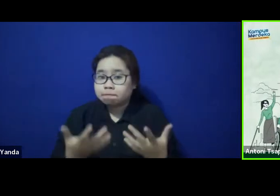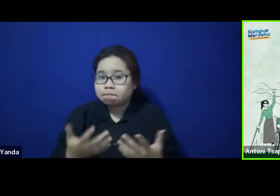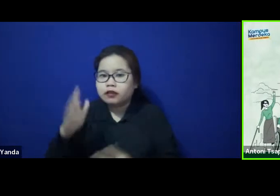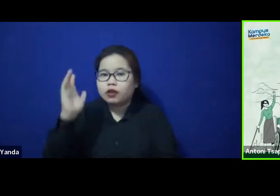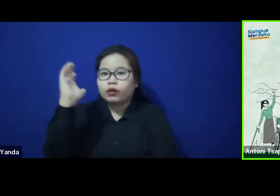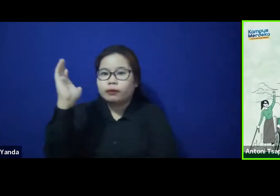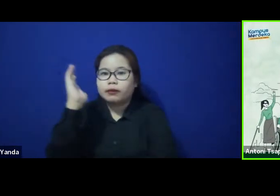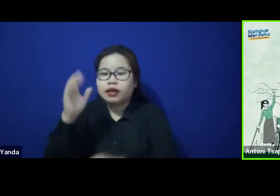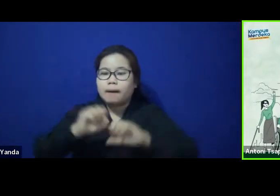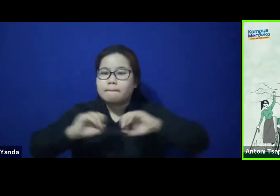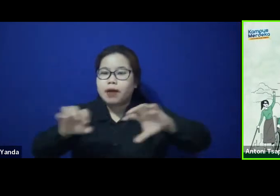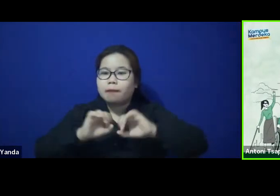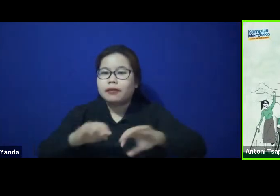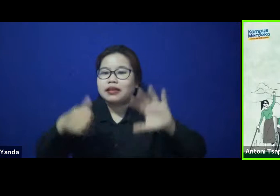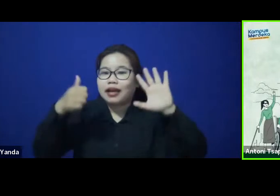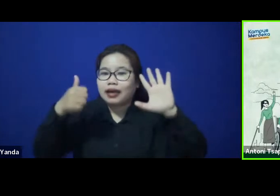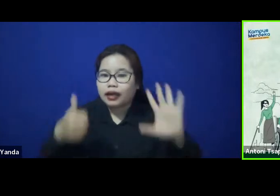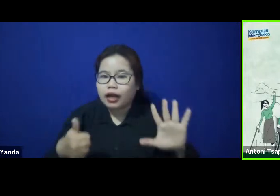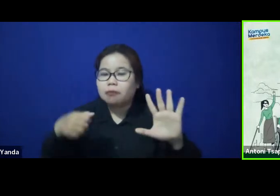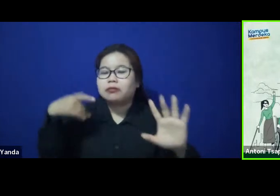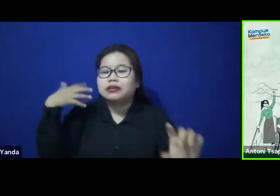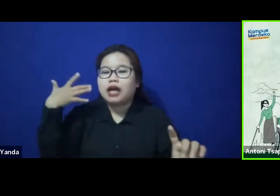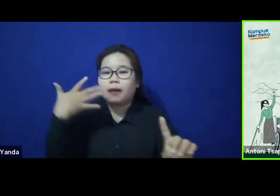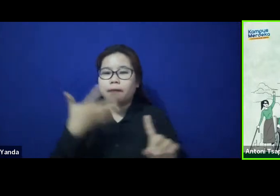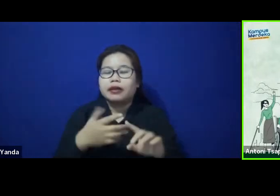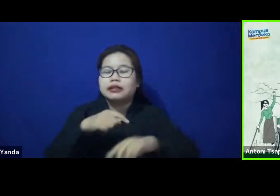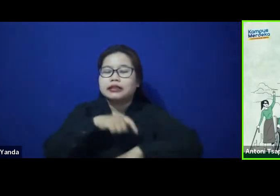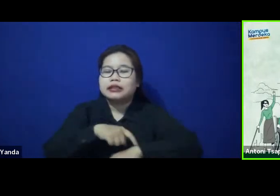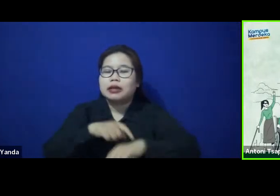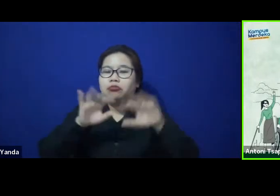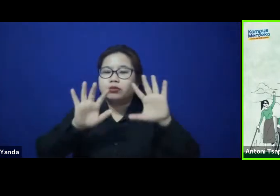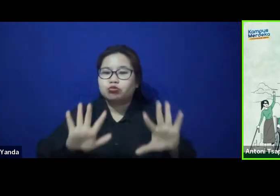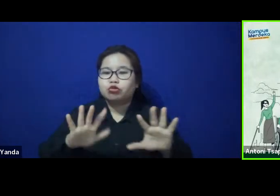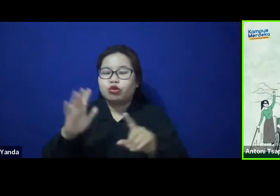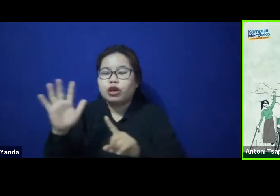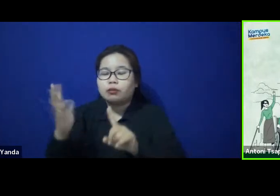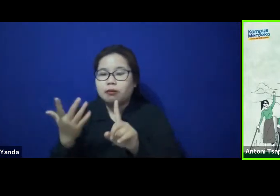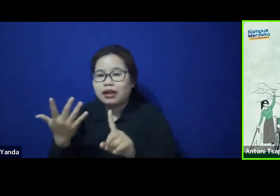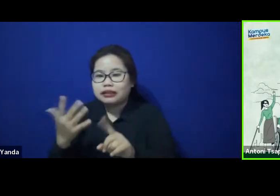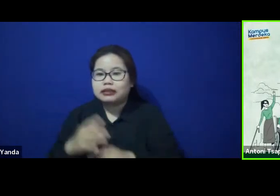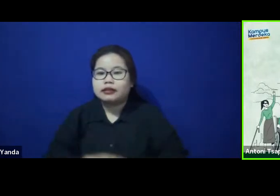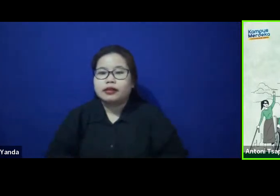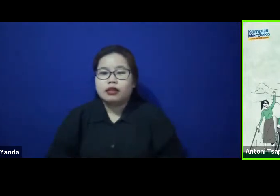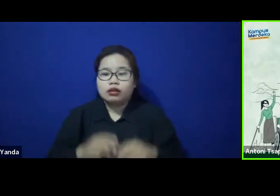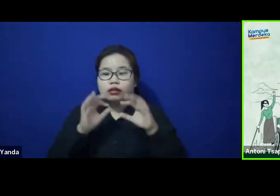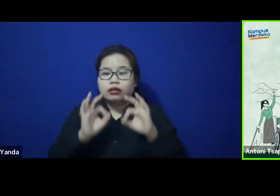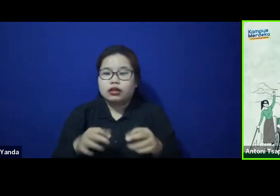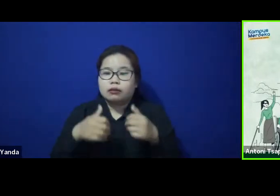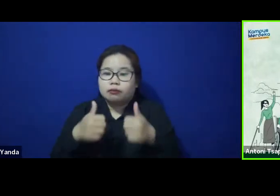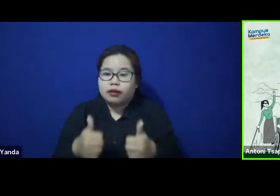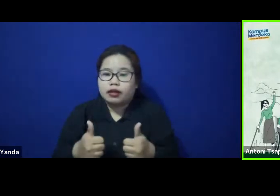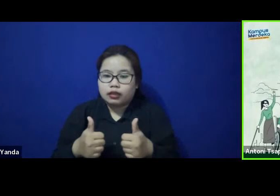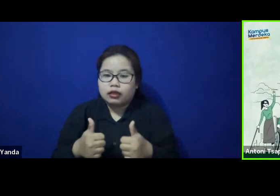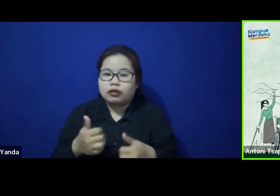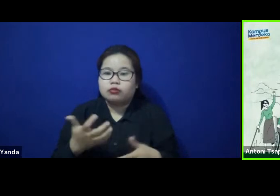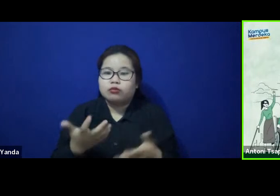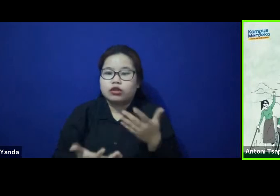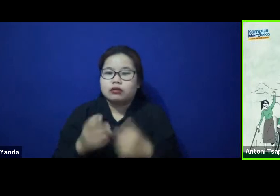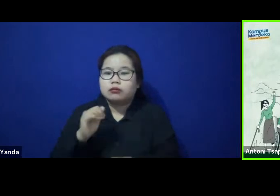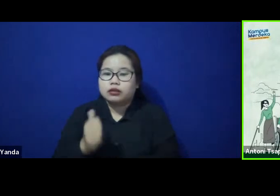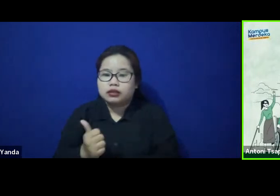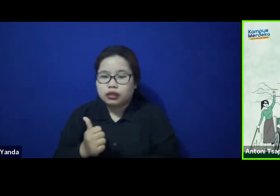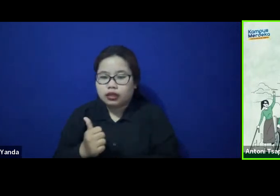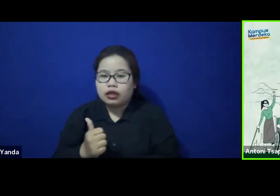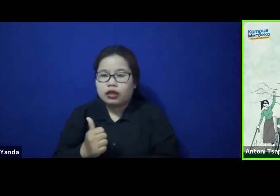ke-6 ini sampai nanti jam 10.15 ya. Okay, please allow me to